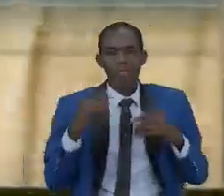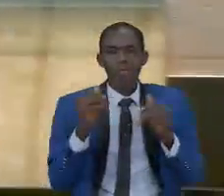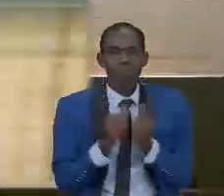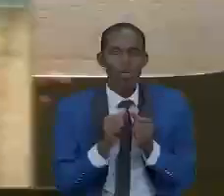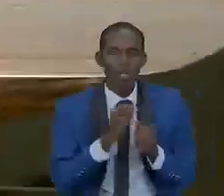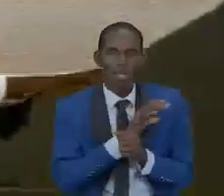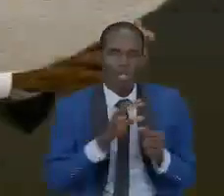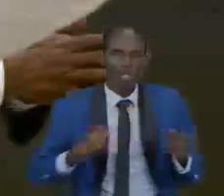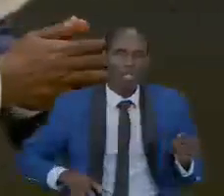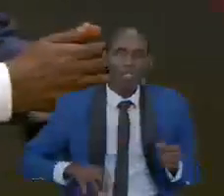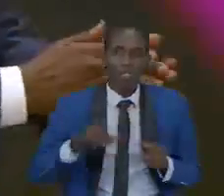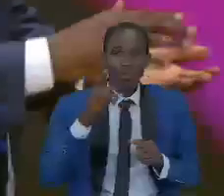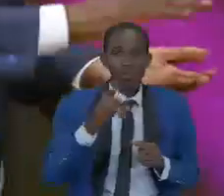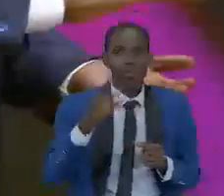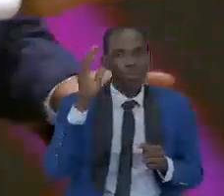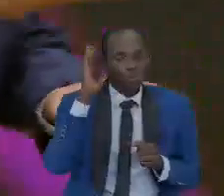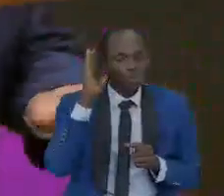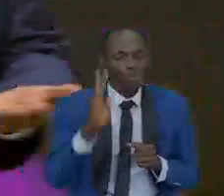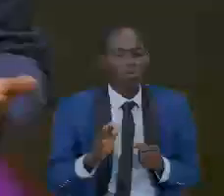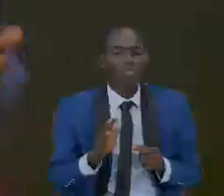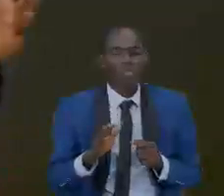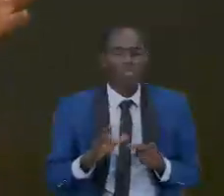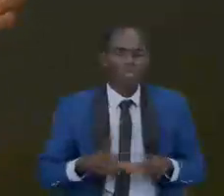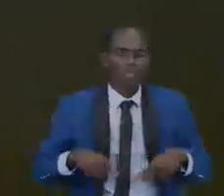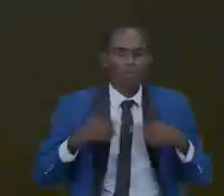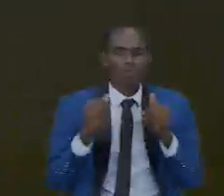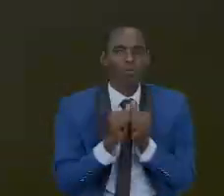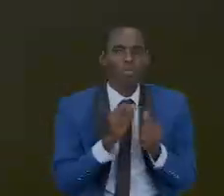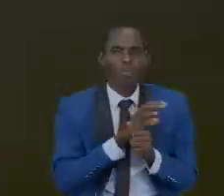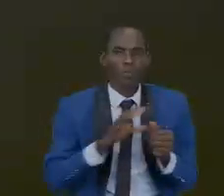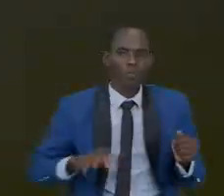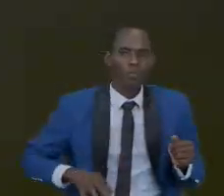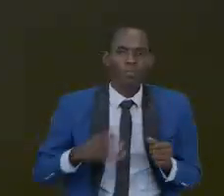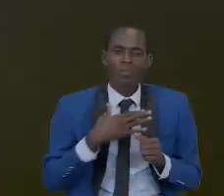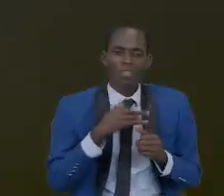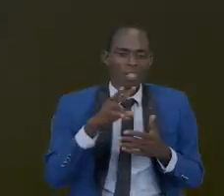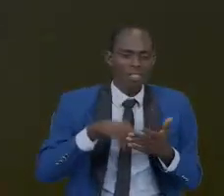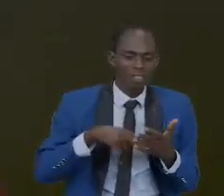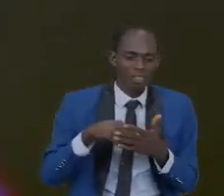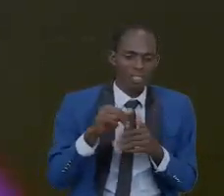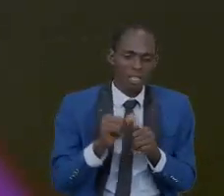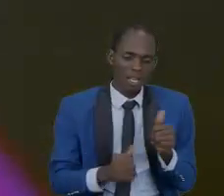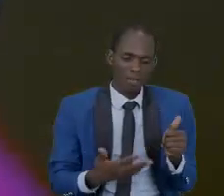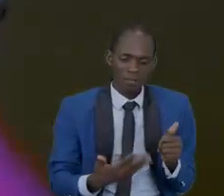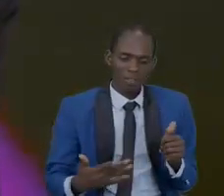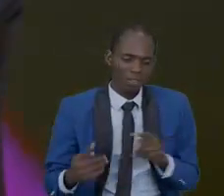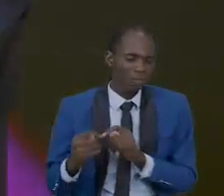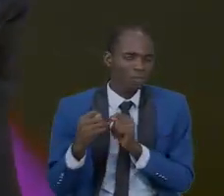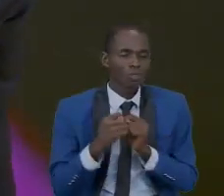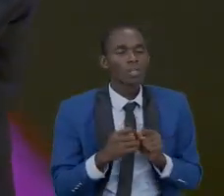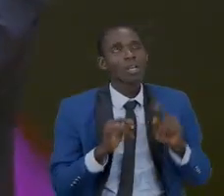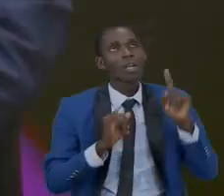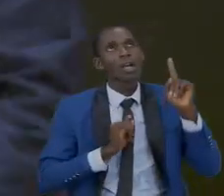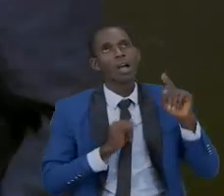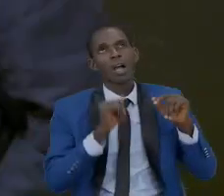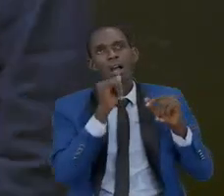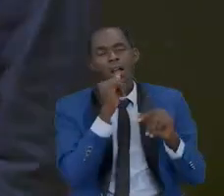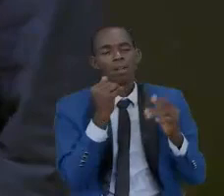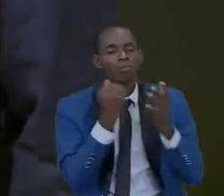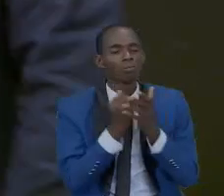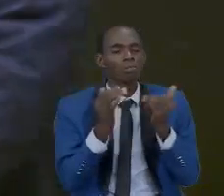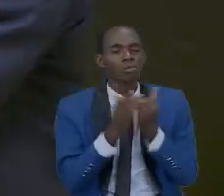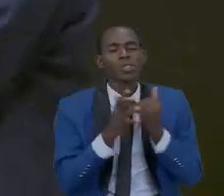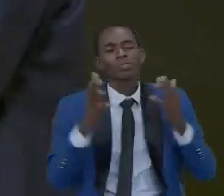you emphasize with Christ and then later you read everything together that I am crucified